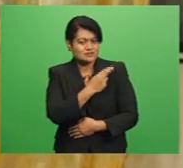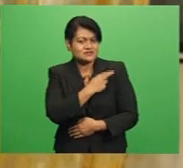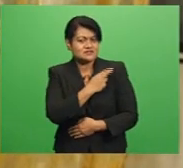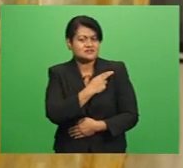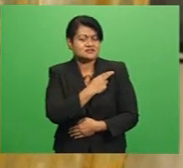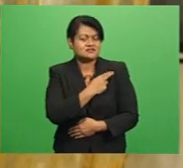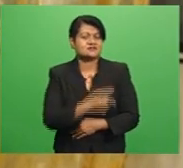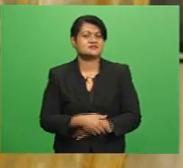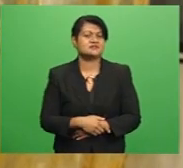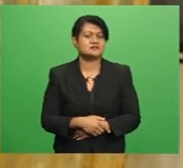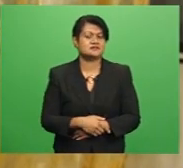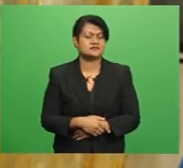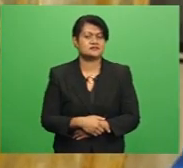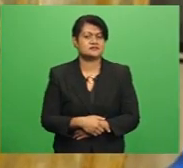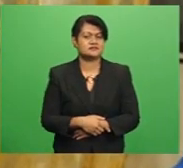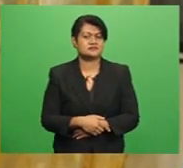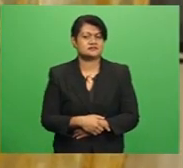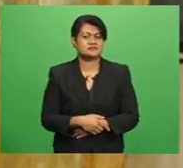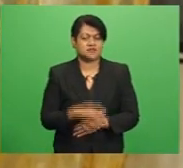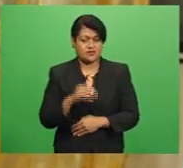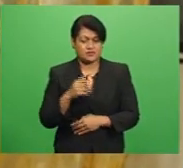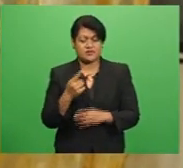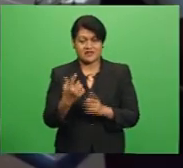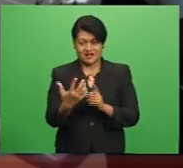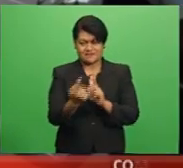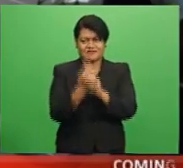that we face in the future.